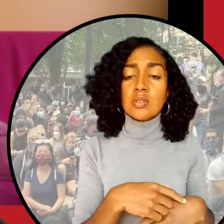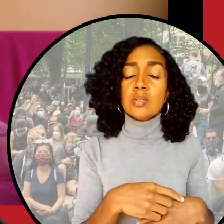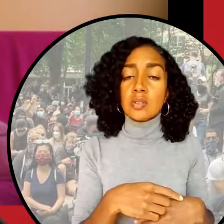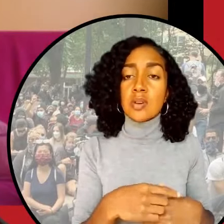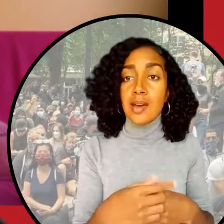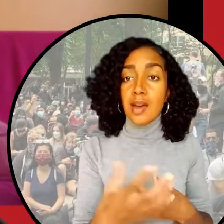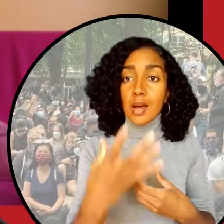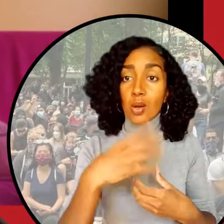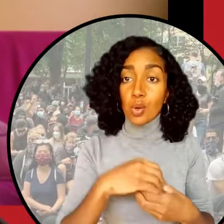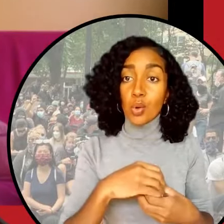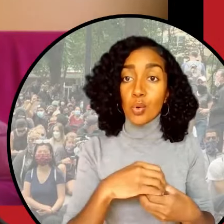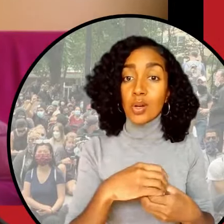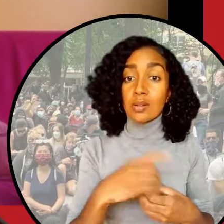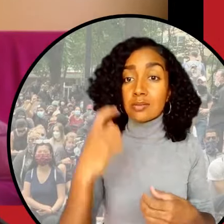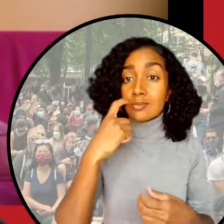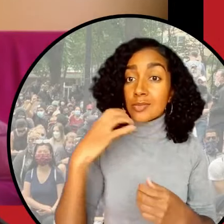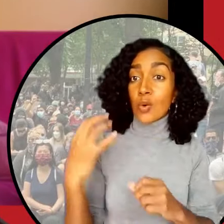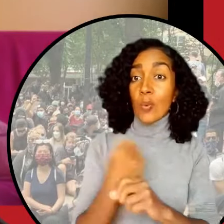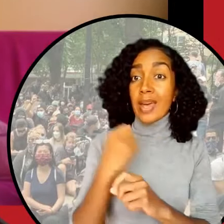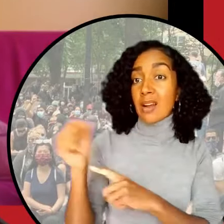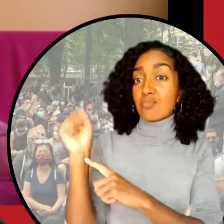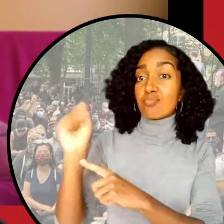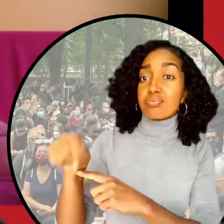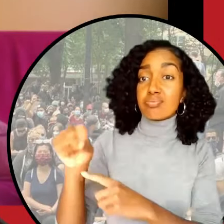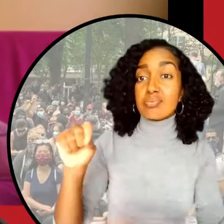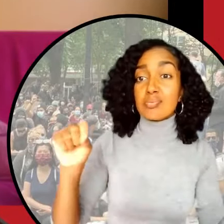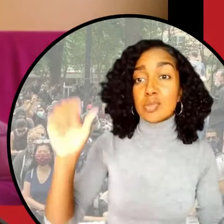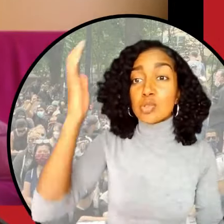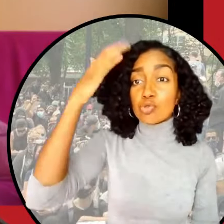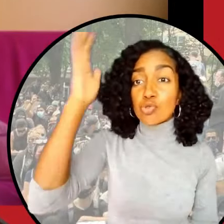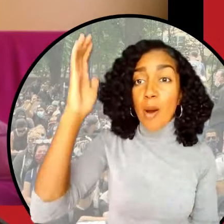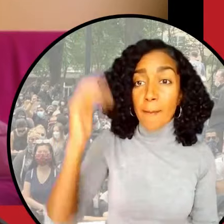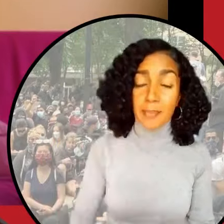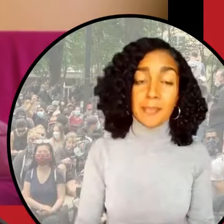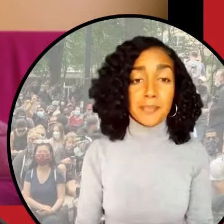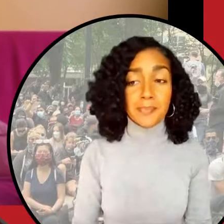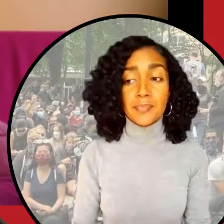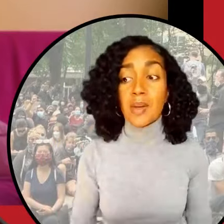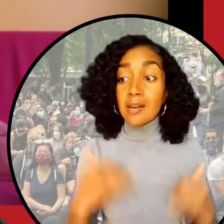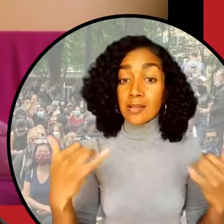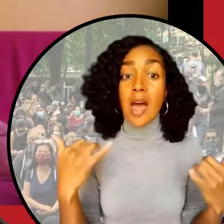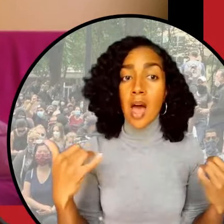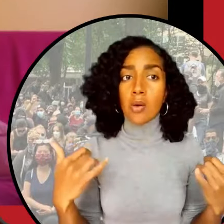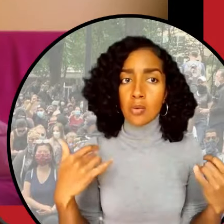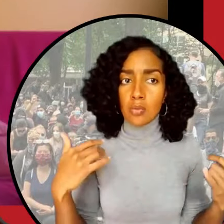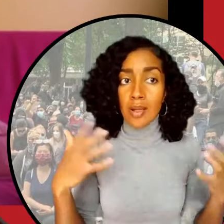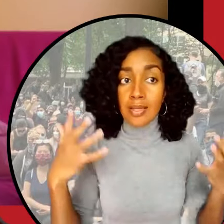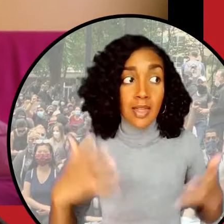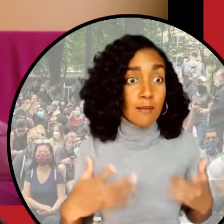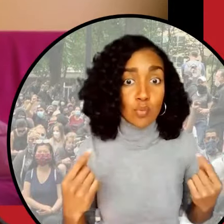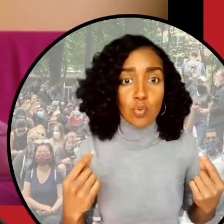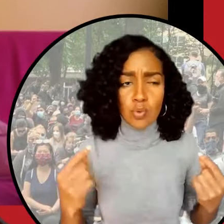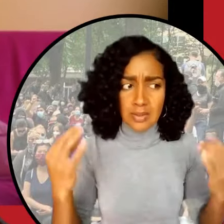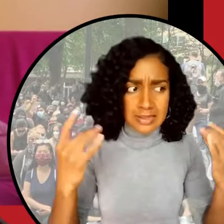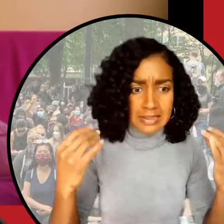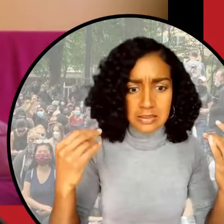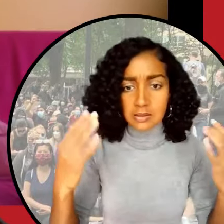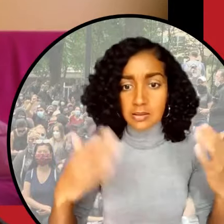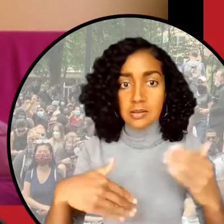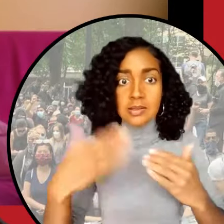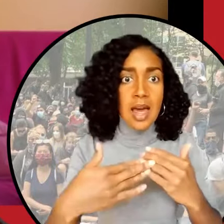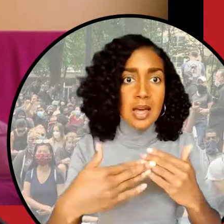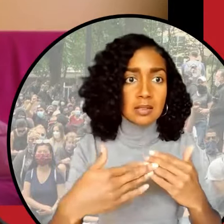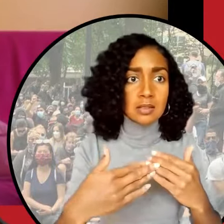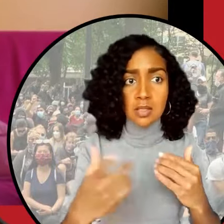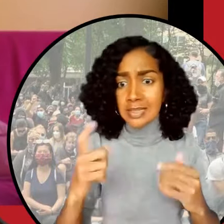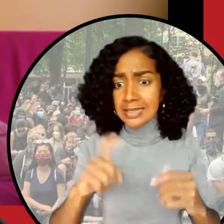including the win of defeating Trump. So we're left to think about what's next, what's needed, and what continues to build the